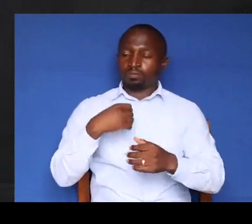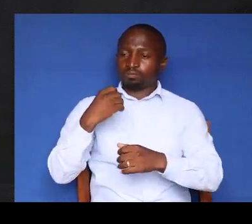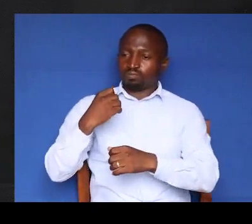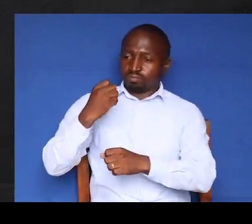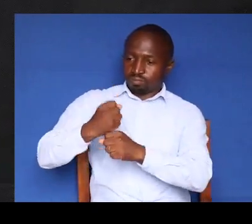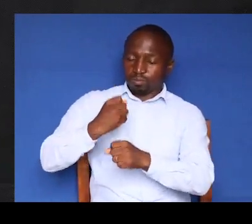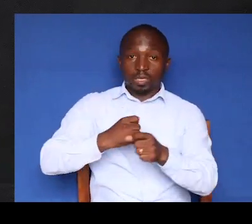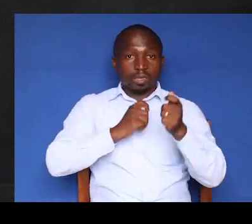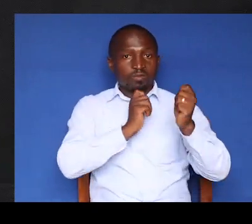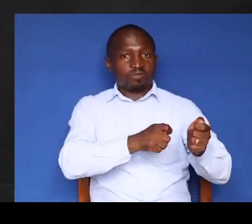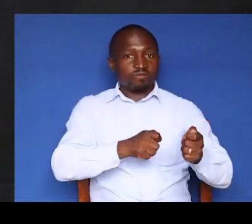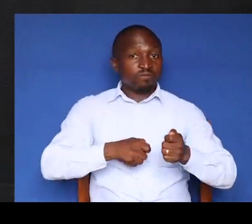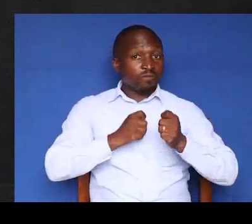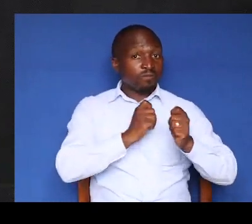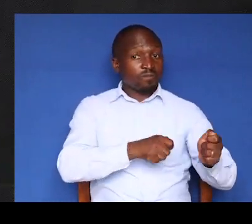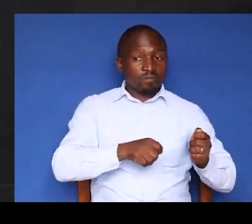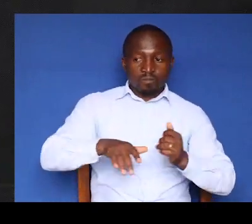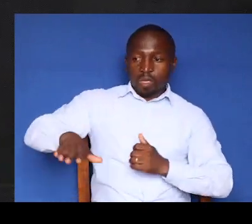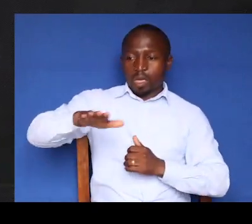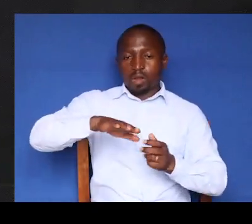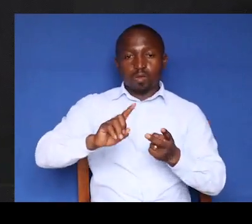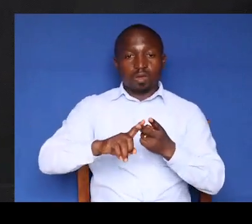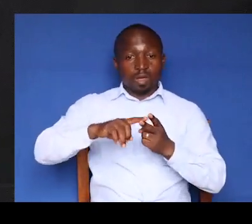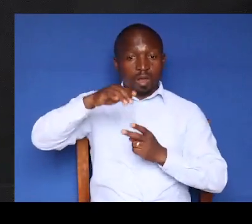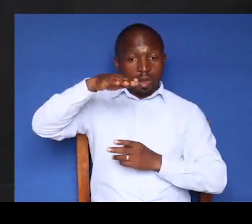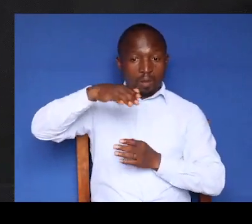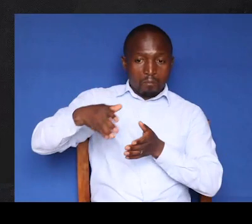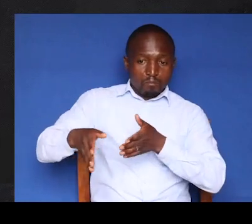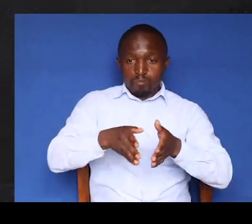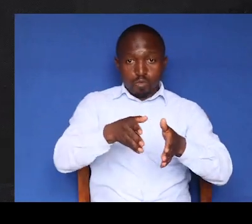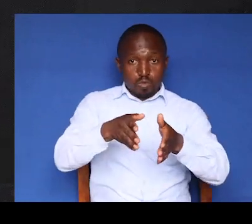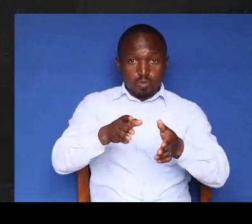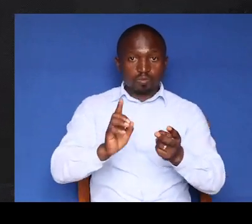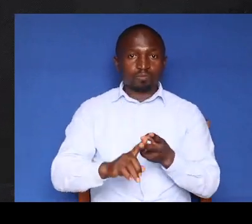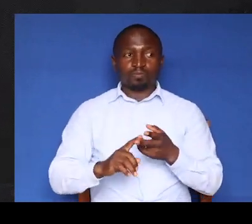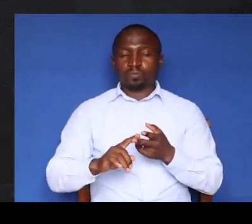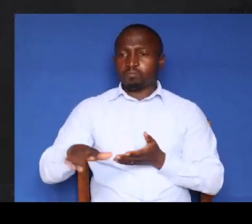in areas of river basin. A good number of